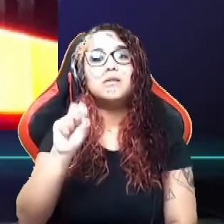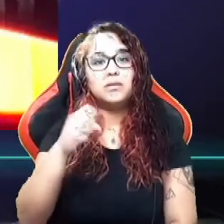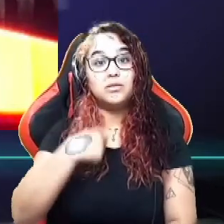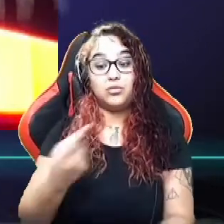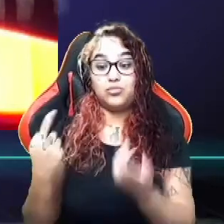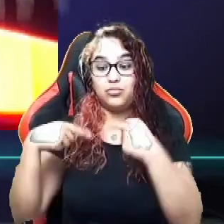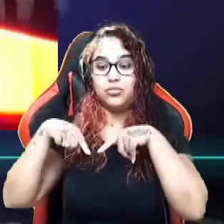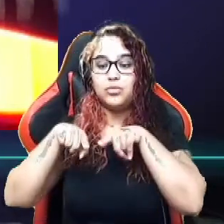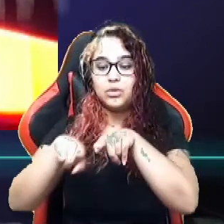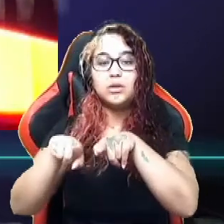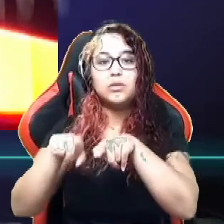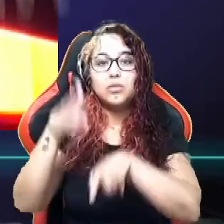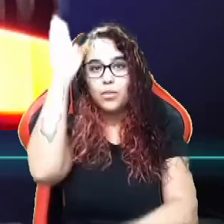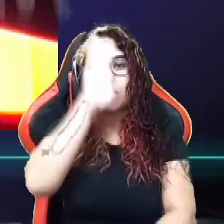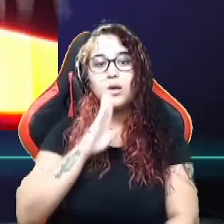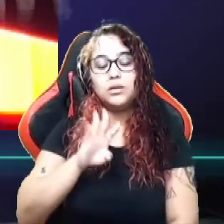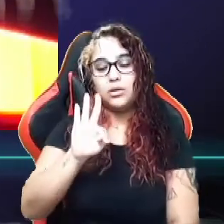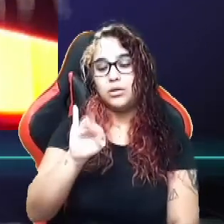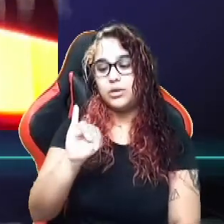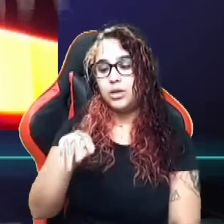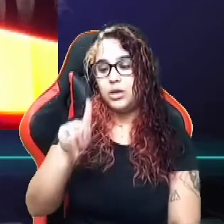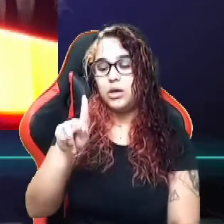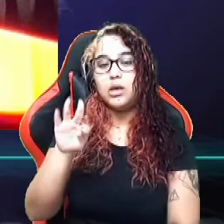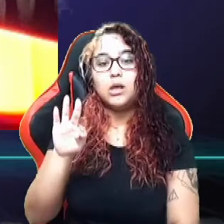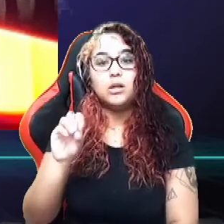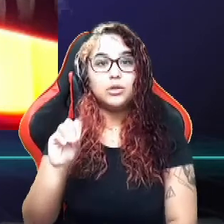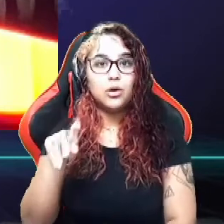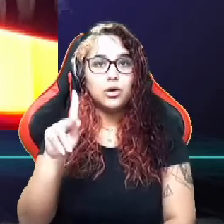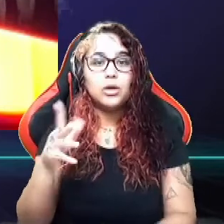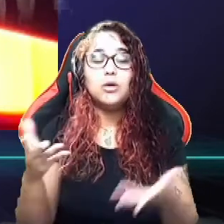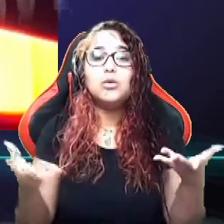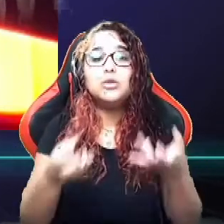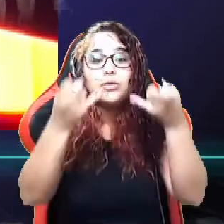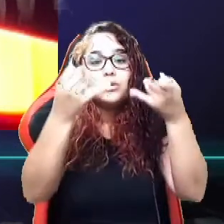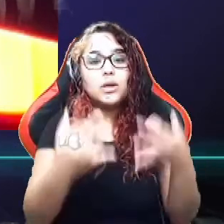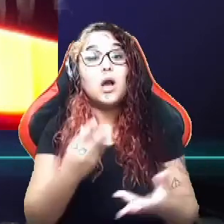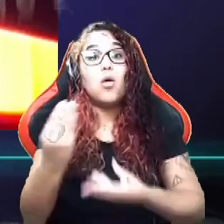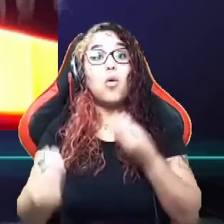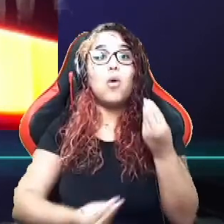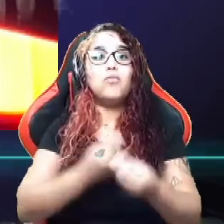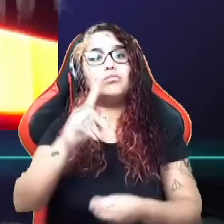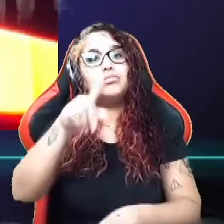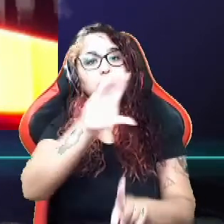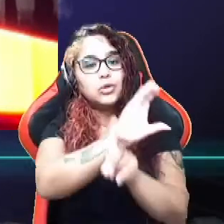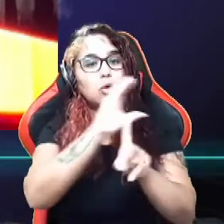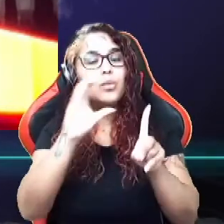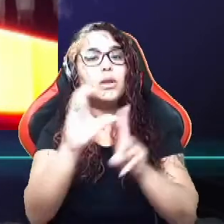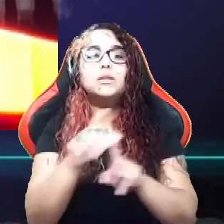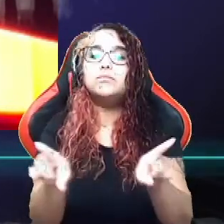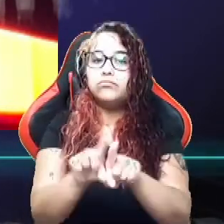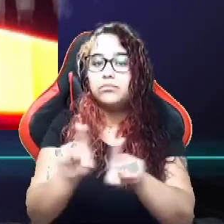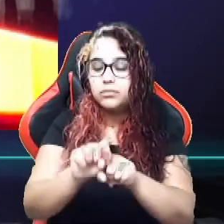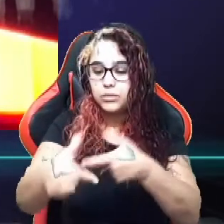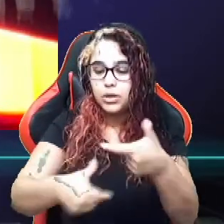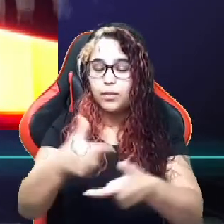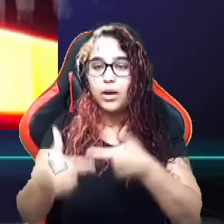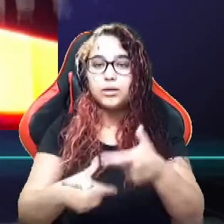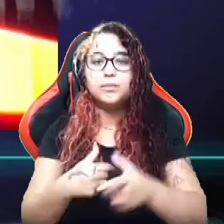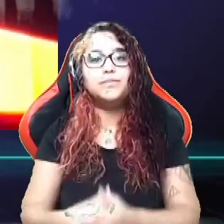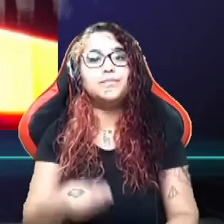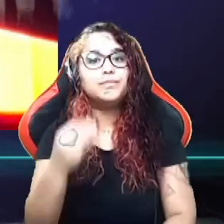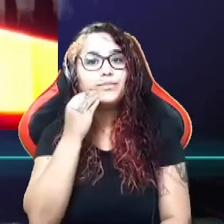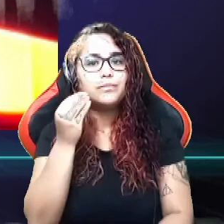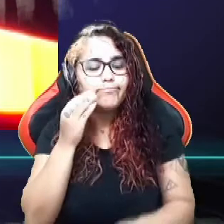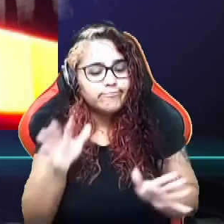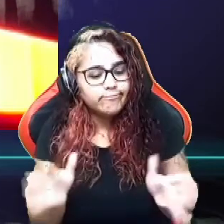As Keiraga was saying, my name is Vinicius, and I am the manager of content creation partnerships in Brazil. Let me talk about